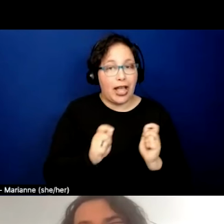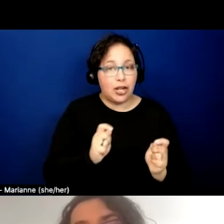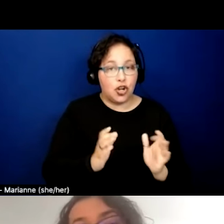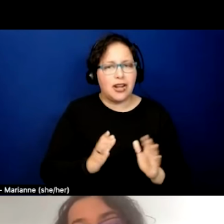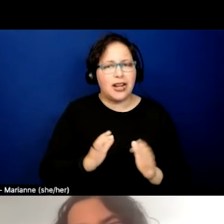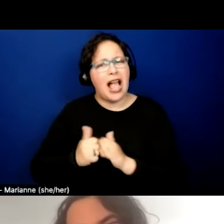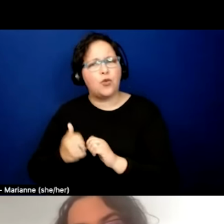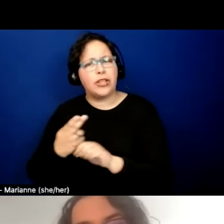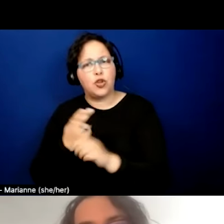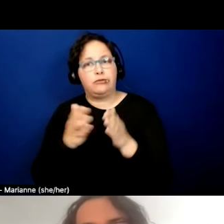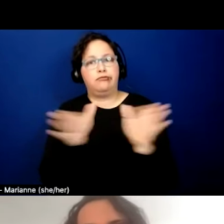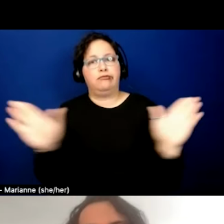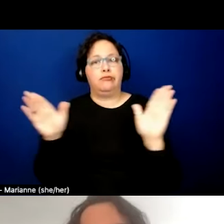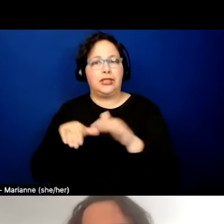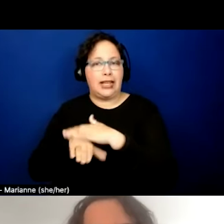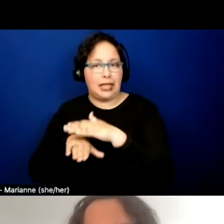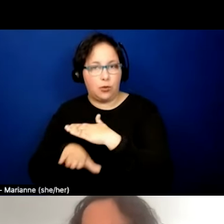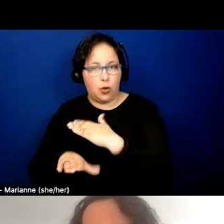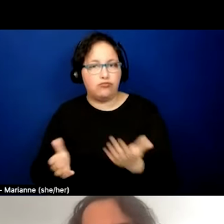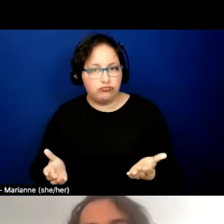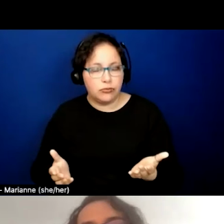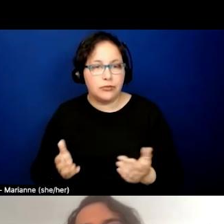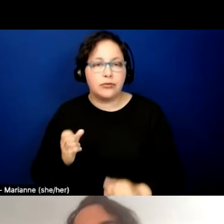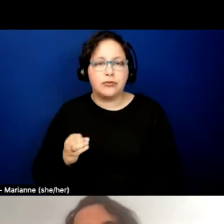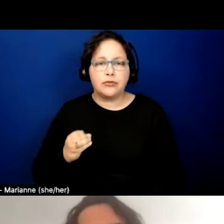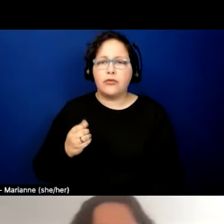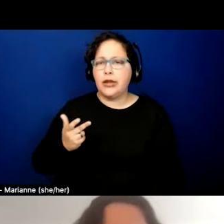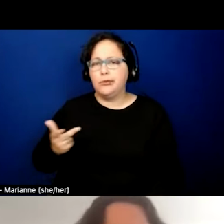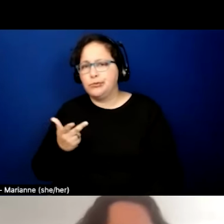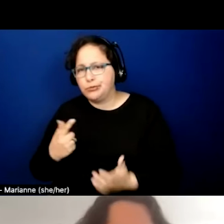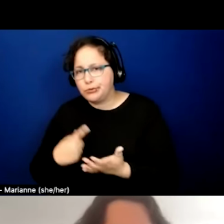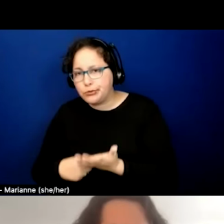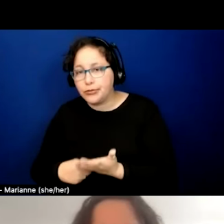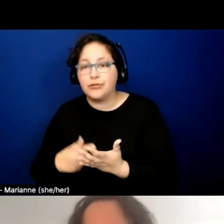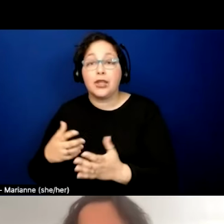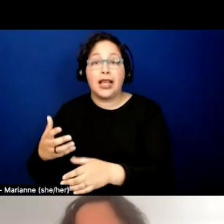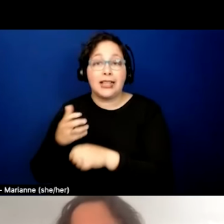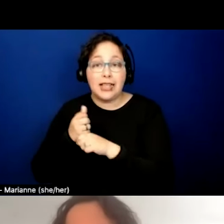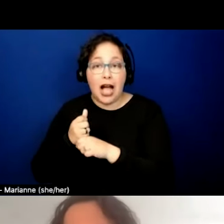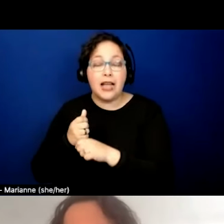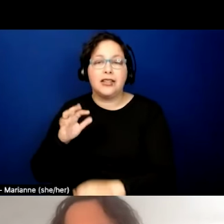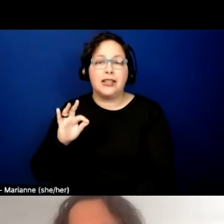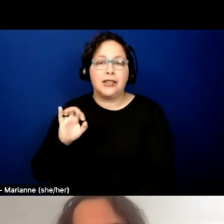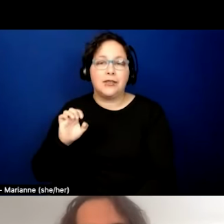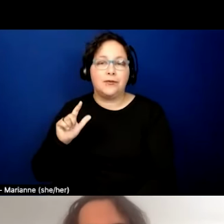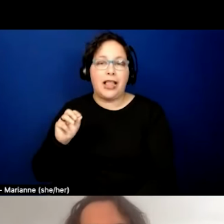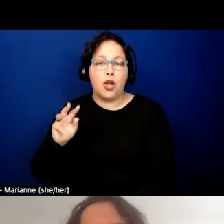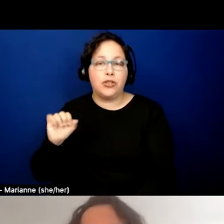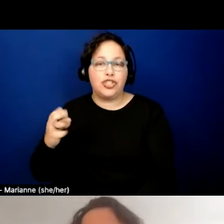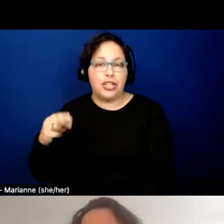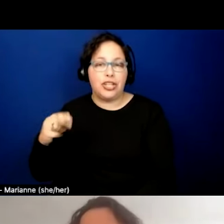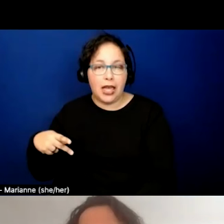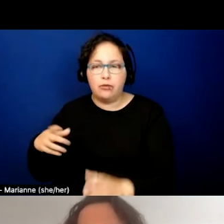reader accessible outputs outside of the editor? So Mathura Govindaran and I got a Processing Foundation Fellowship with Claire as our mentor to further develop